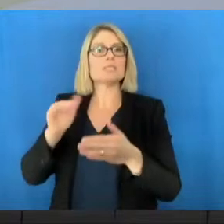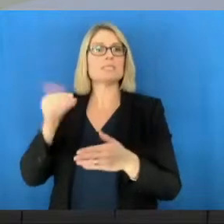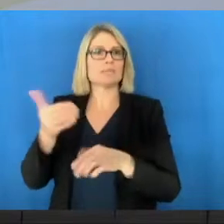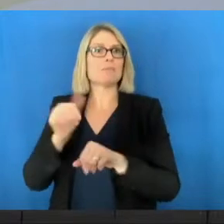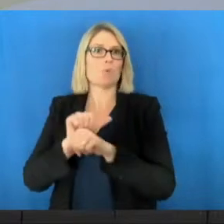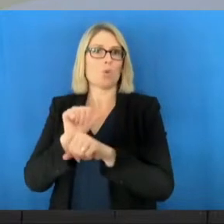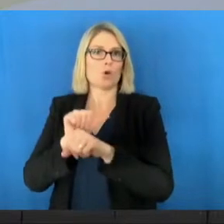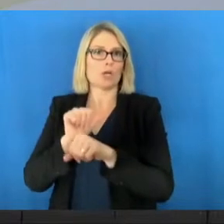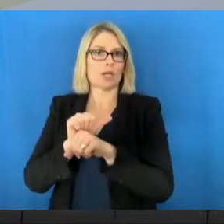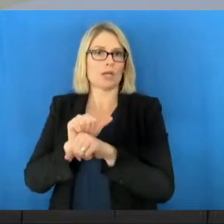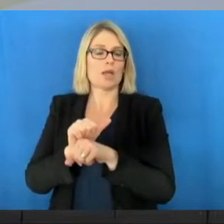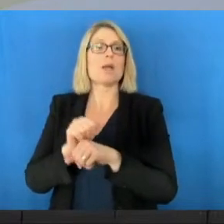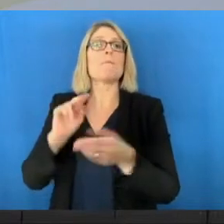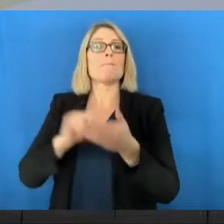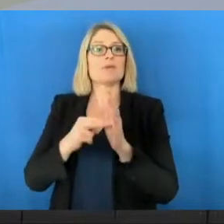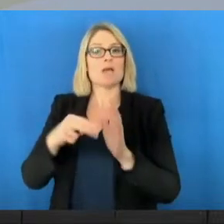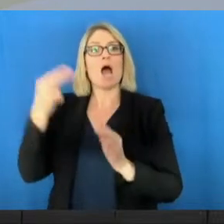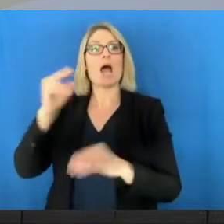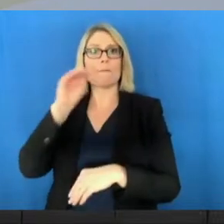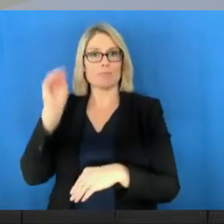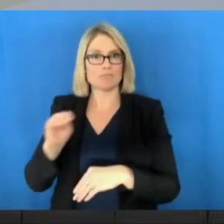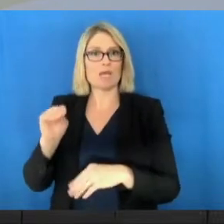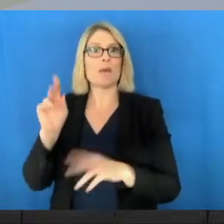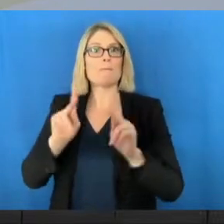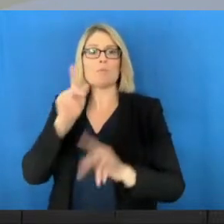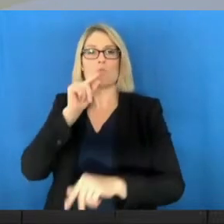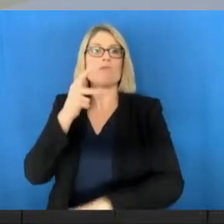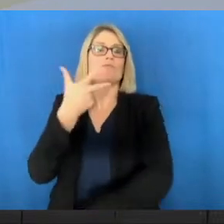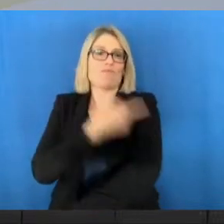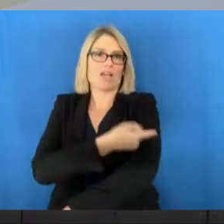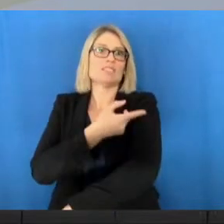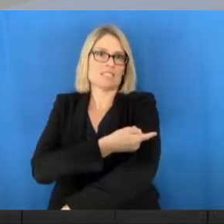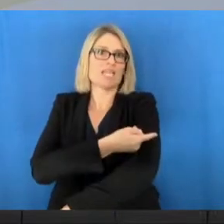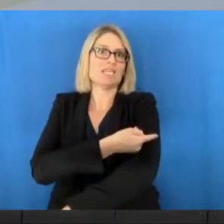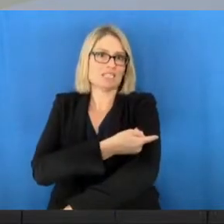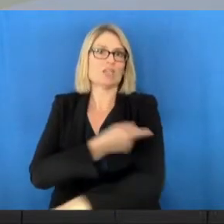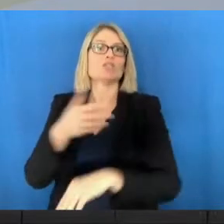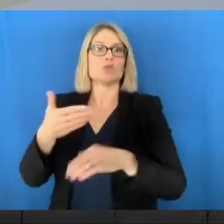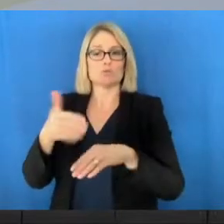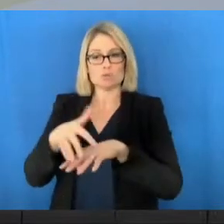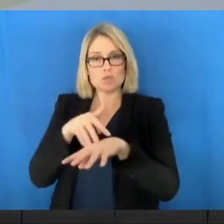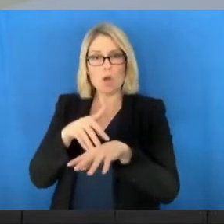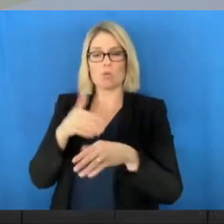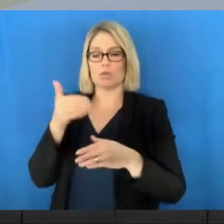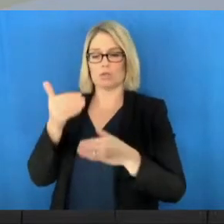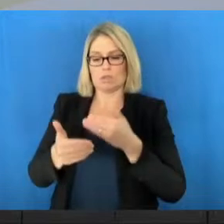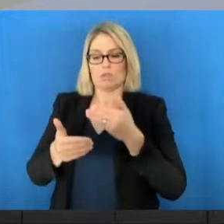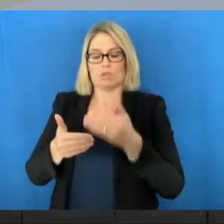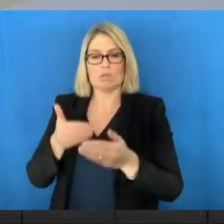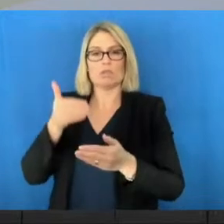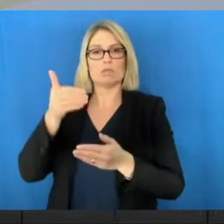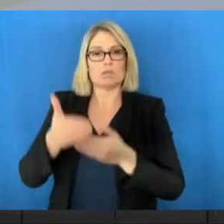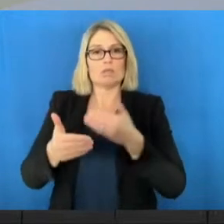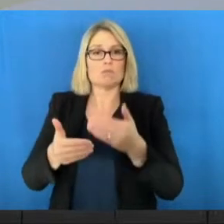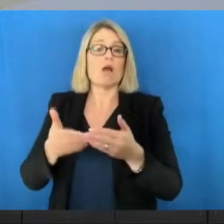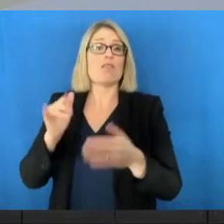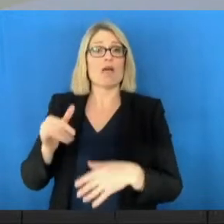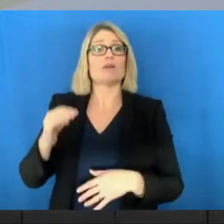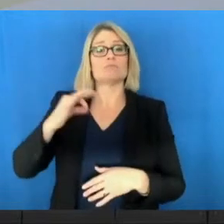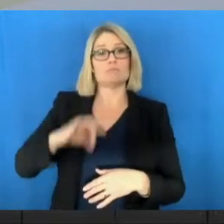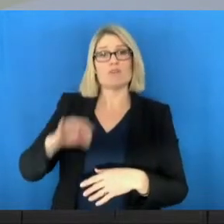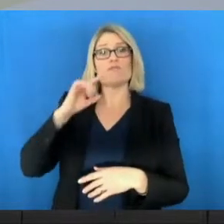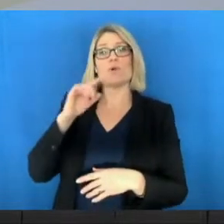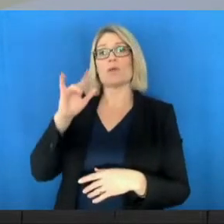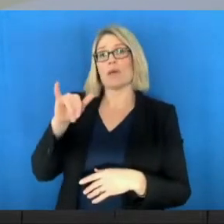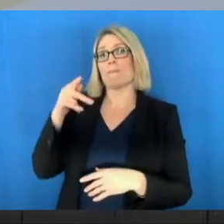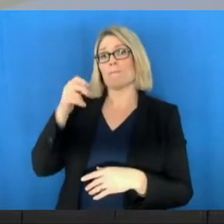the highest percentage of people, I believe, who've been vaccinated. And so that's a real credit to Health PI in terms